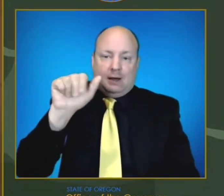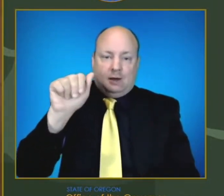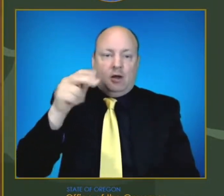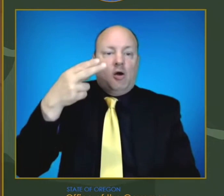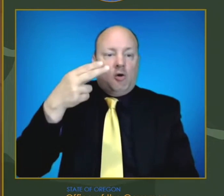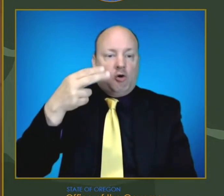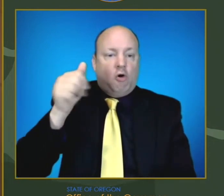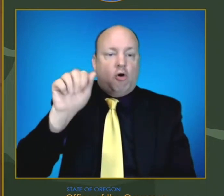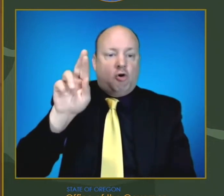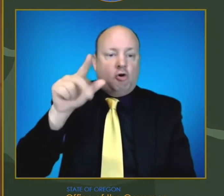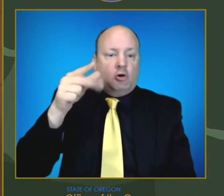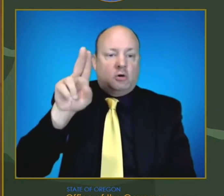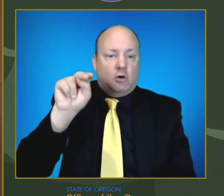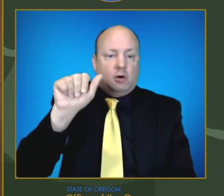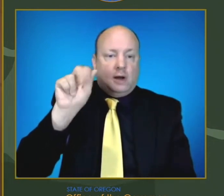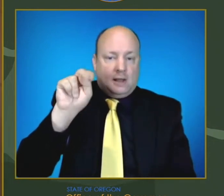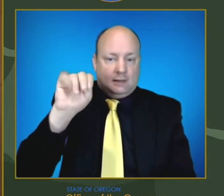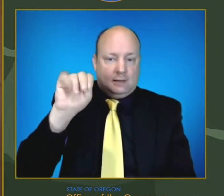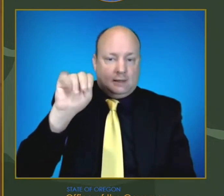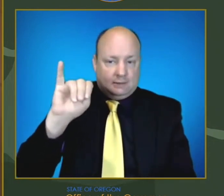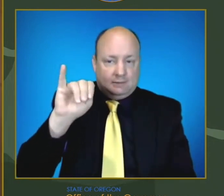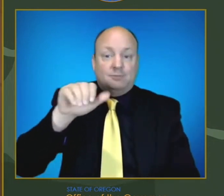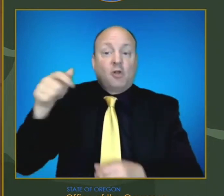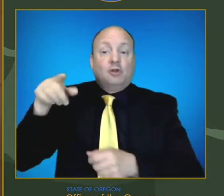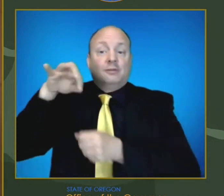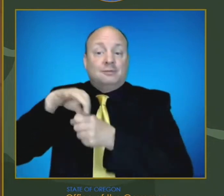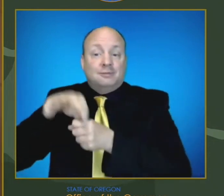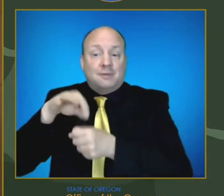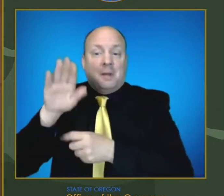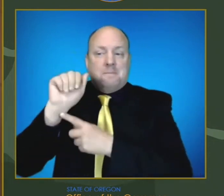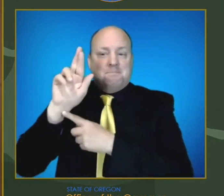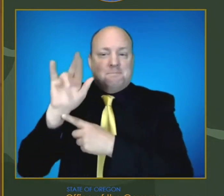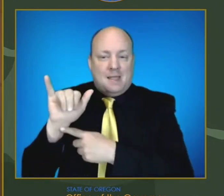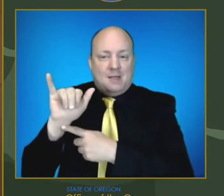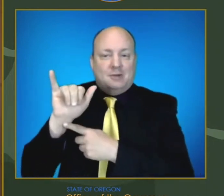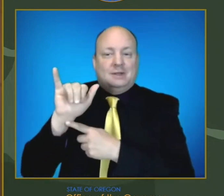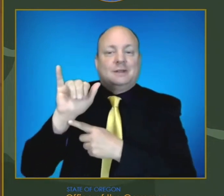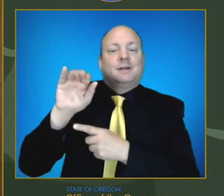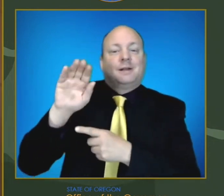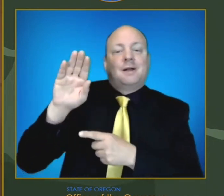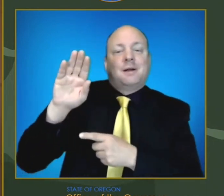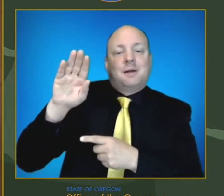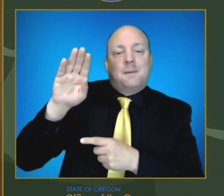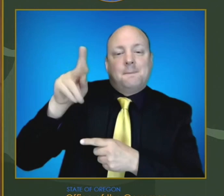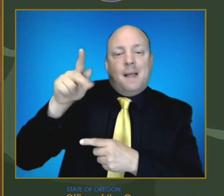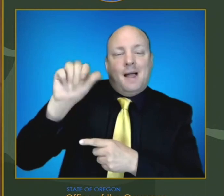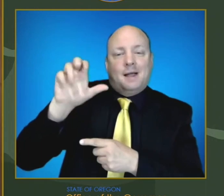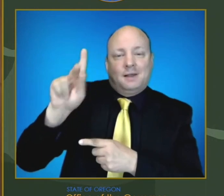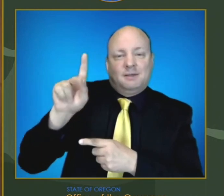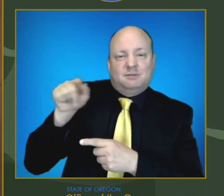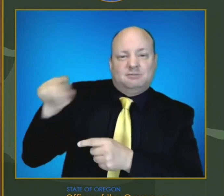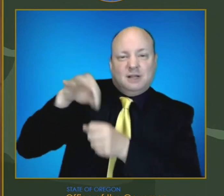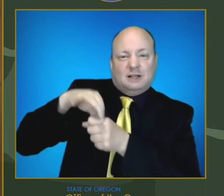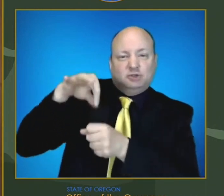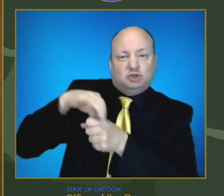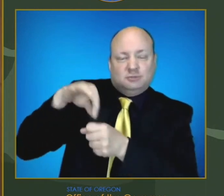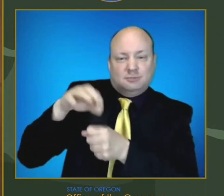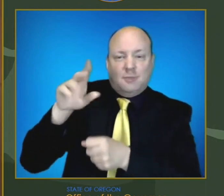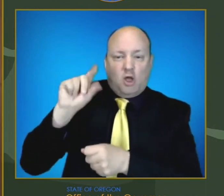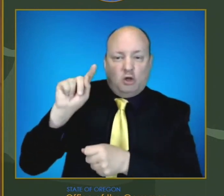Dr. Ashby Monk, Executive Director of the Global Projects Center at Stanford University